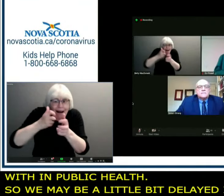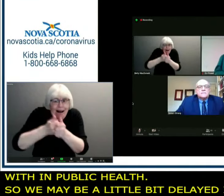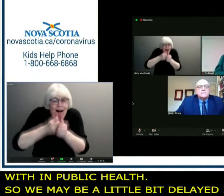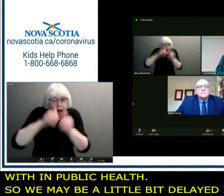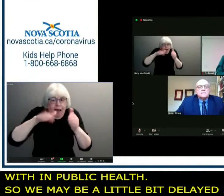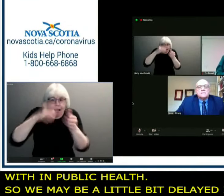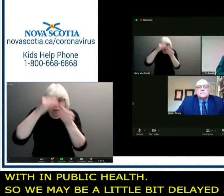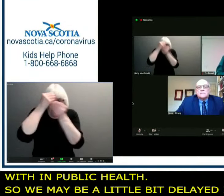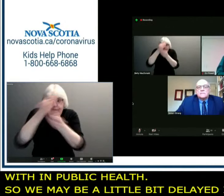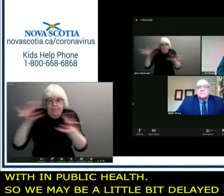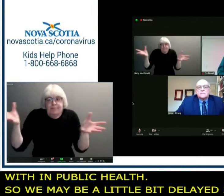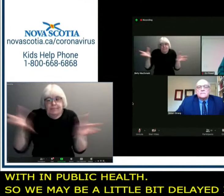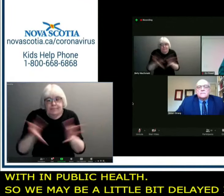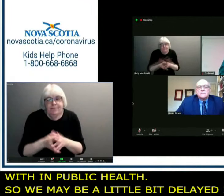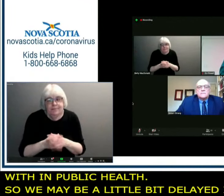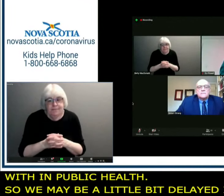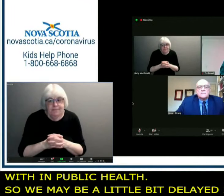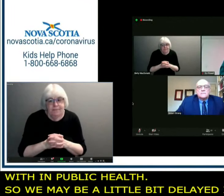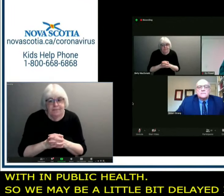Lois Ann, do you have a follow-up question?